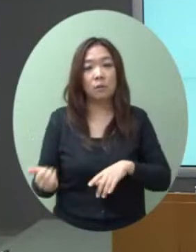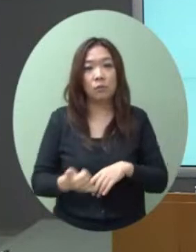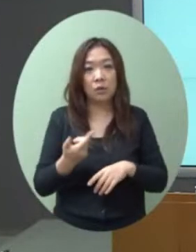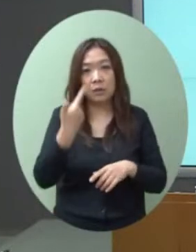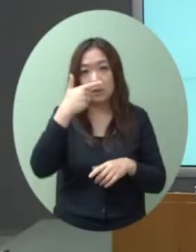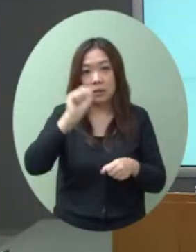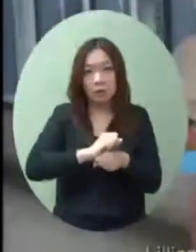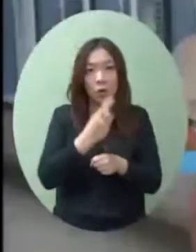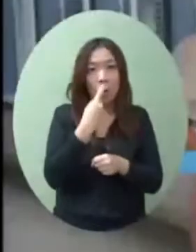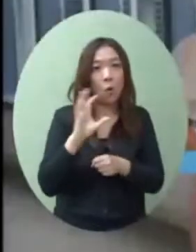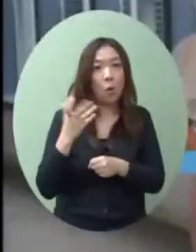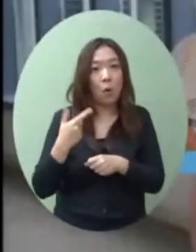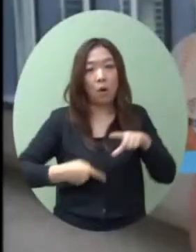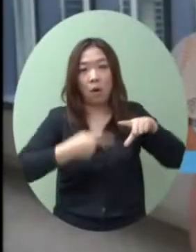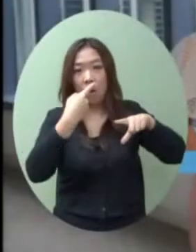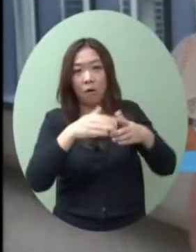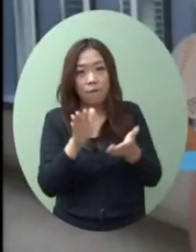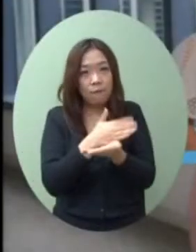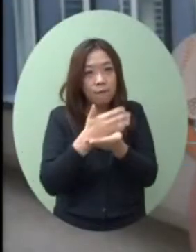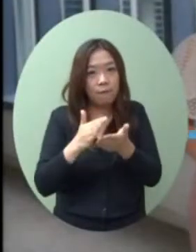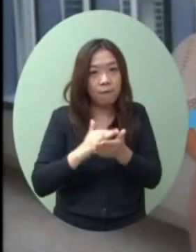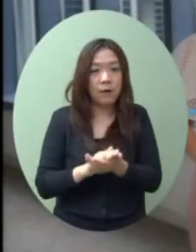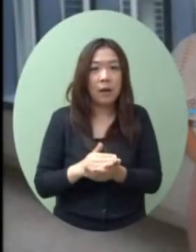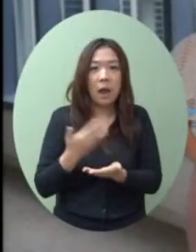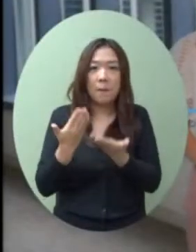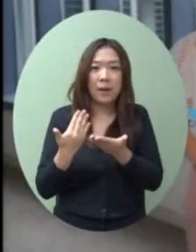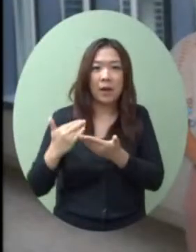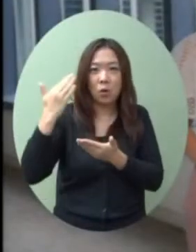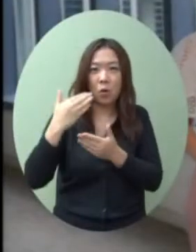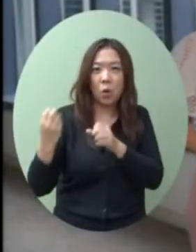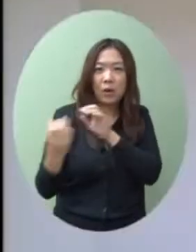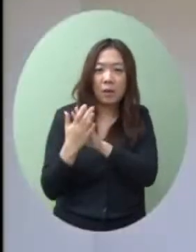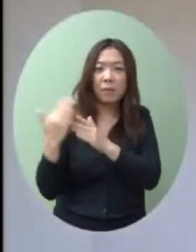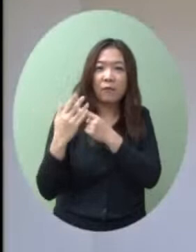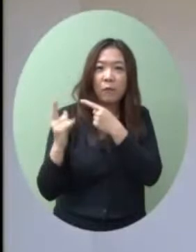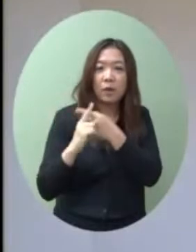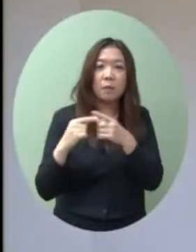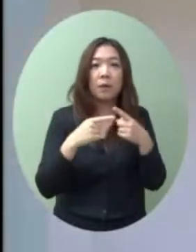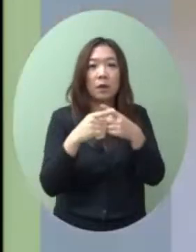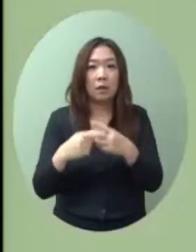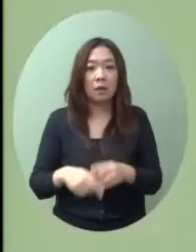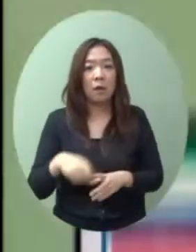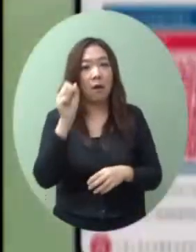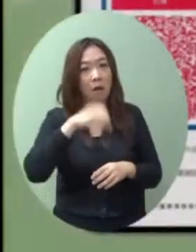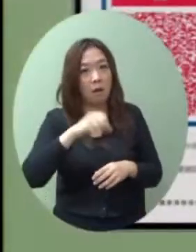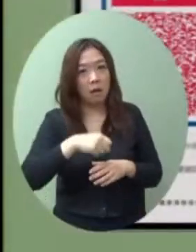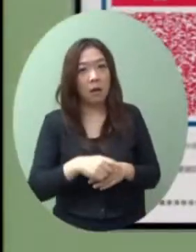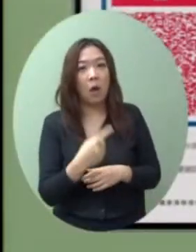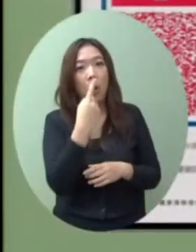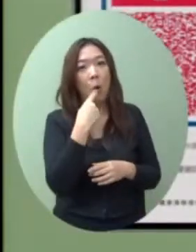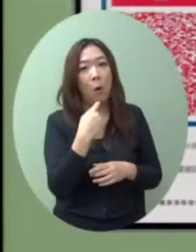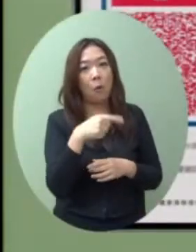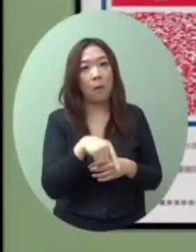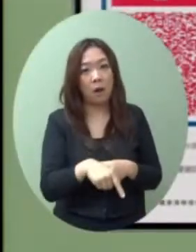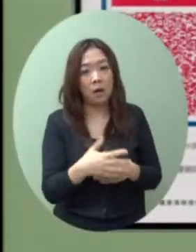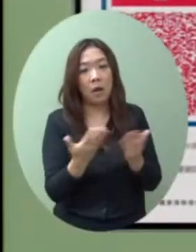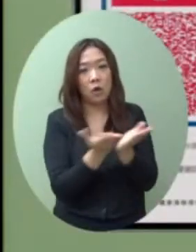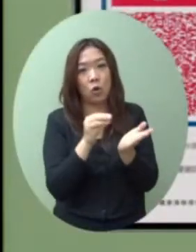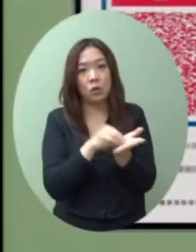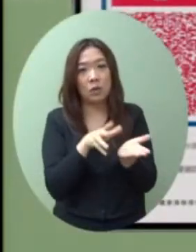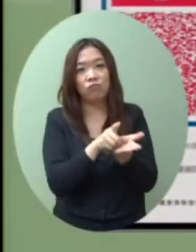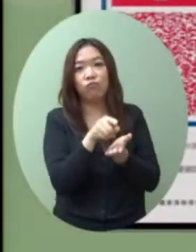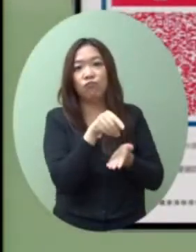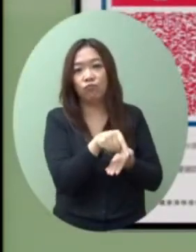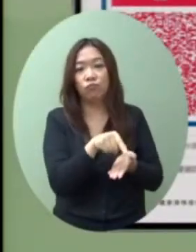Lillian, I understand that the Leap Home Safe app is equipped with the red and yellow code to identify people with higher infection risk. Yes, Marcus, the red code